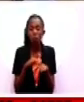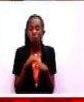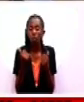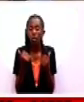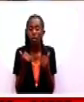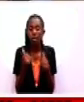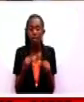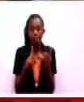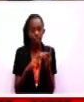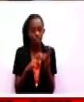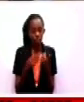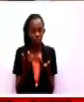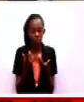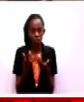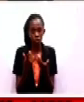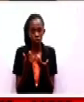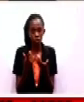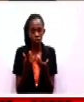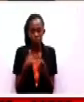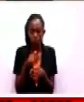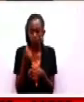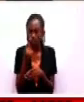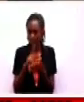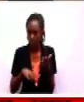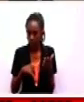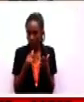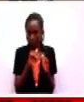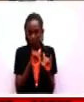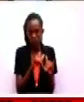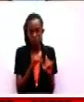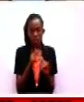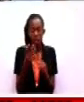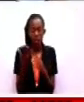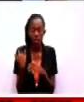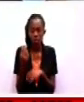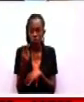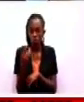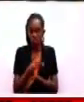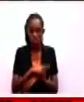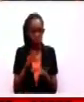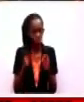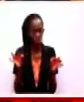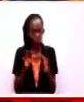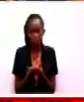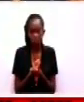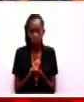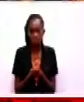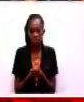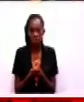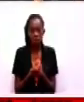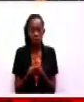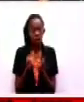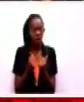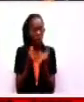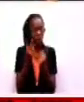required you know that Is What We are asking we are say that in custody for the last Two Days or so to long kisa hicho kilit